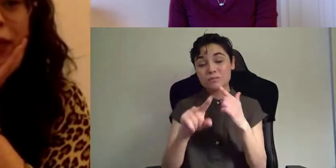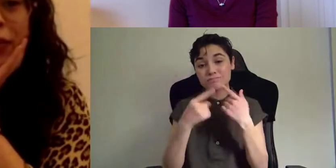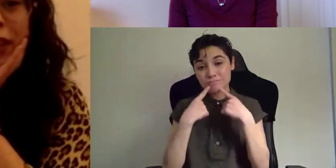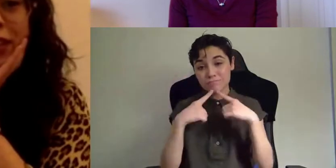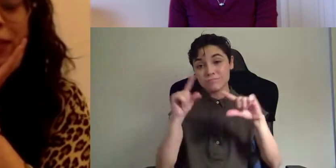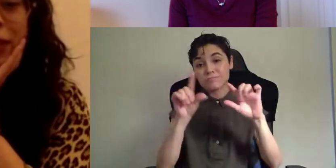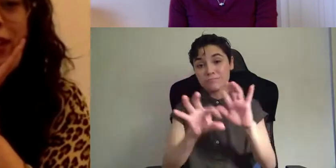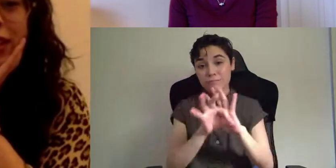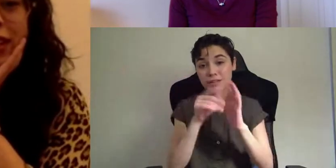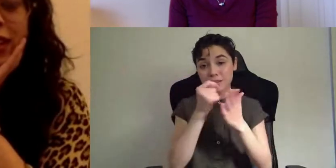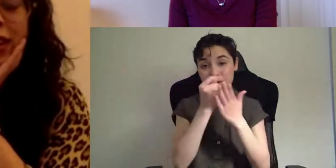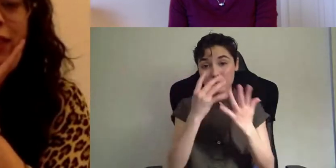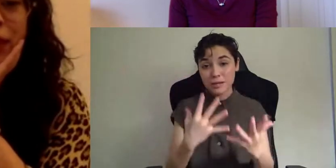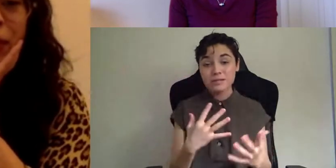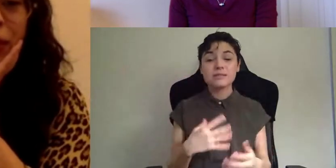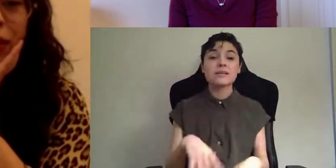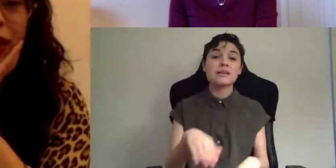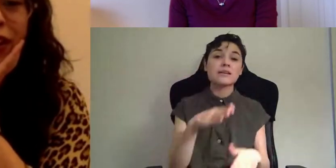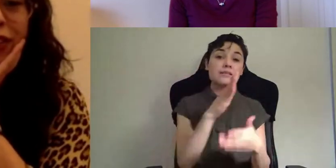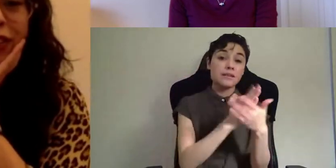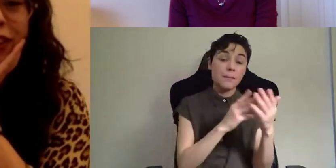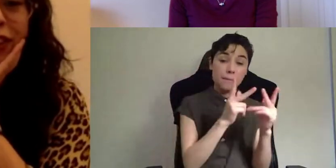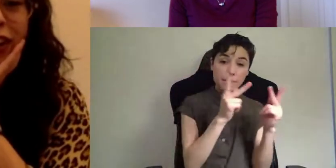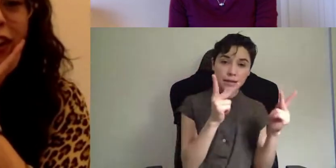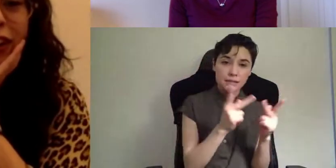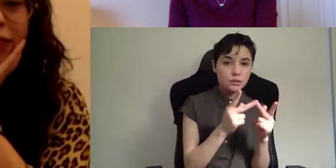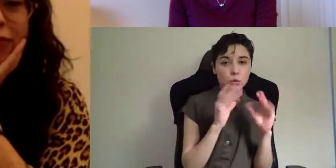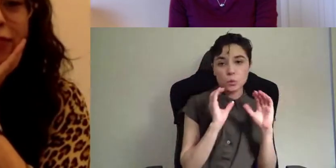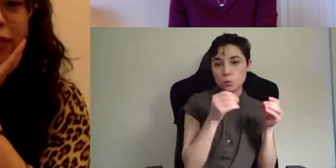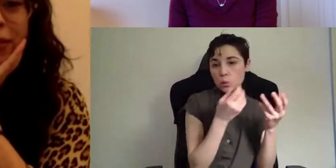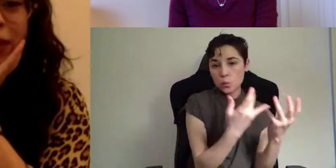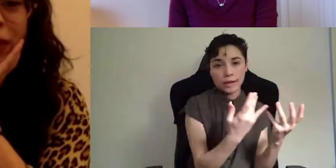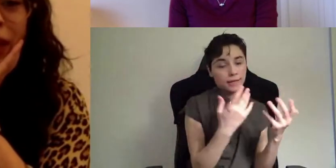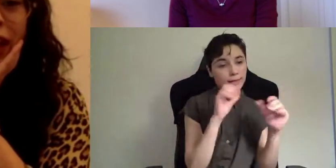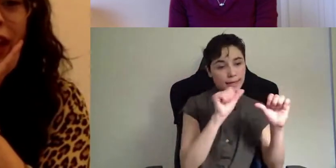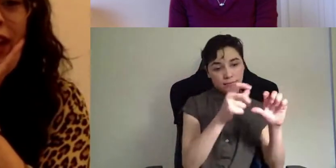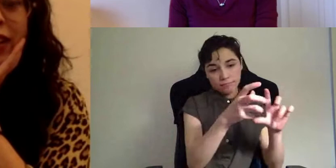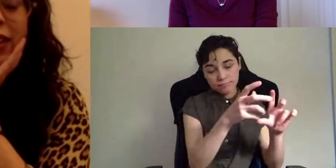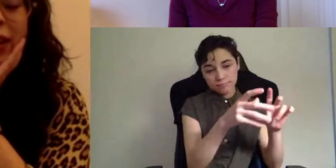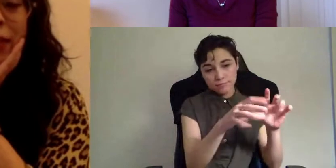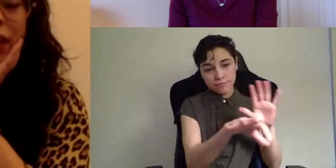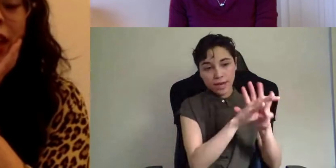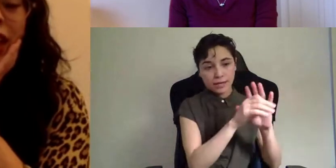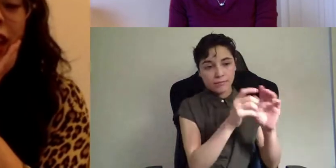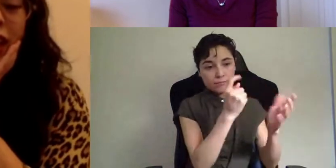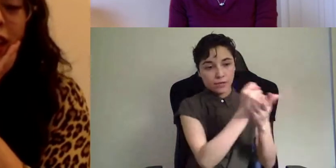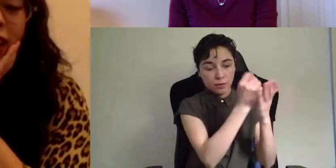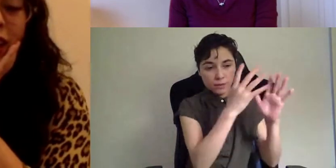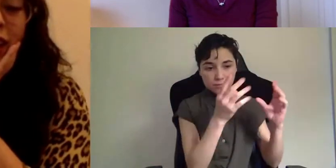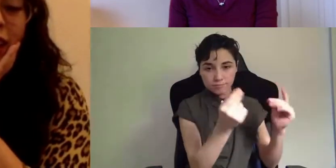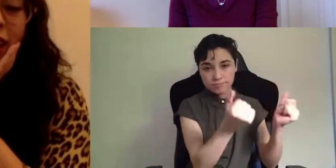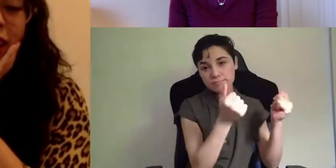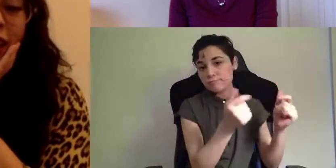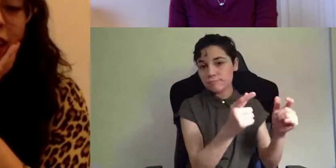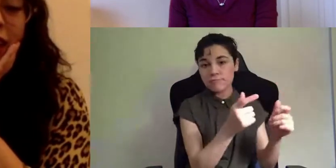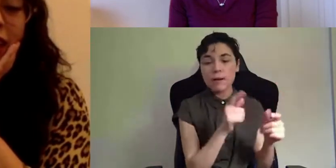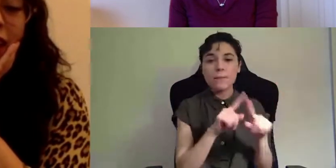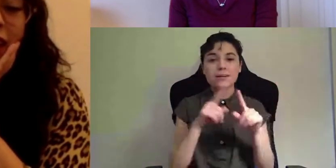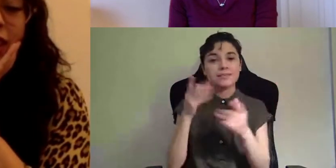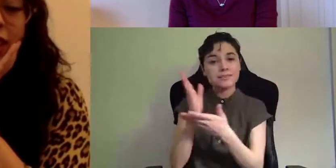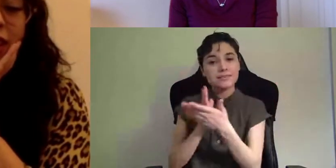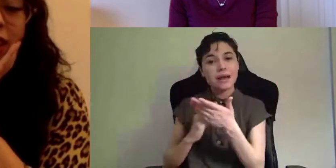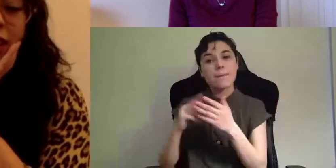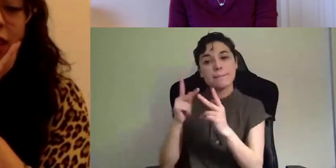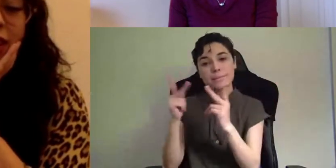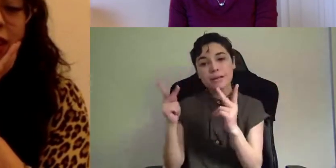isn't a wait, and some places and people there's a big wait. And yeah, I